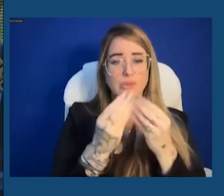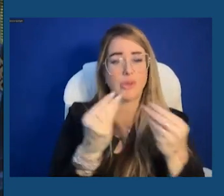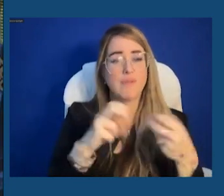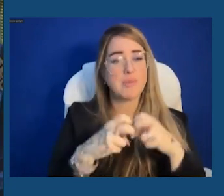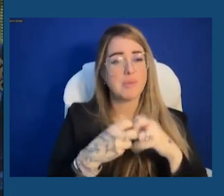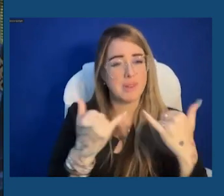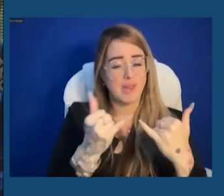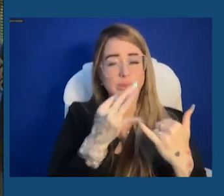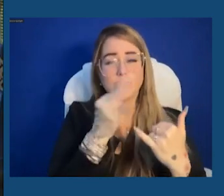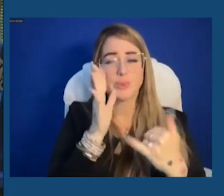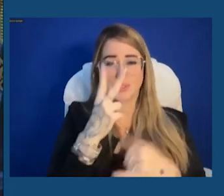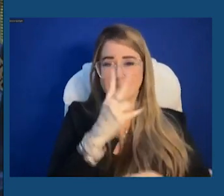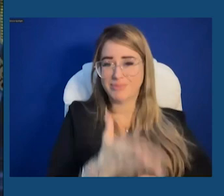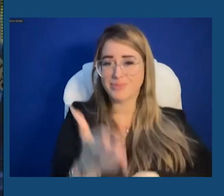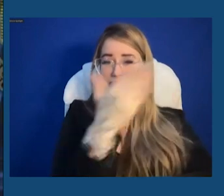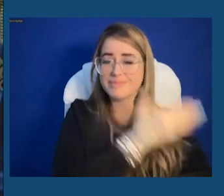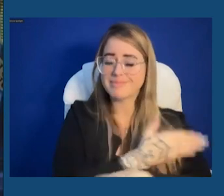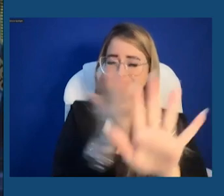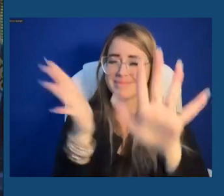to Melissa O'Connor.